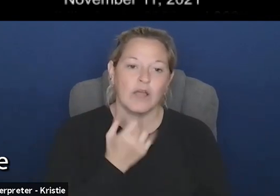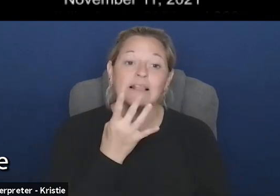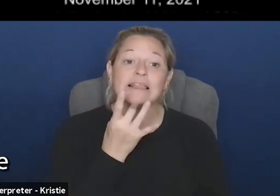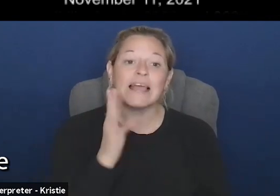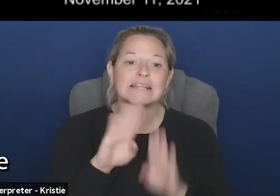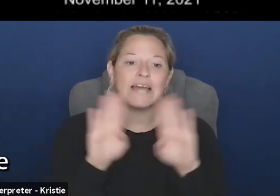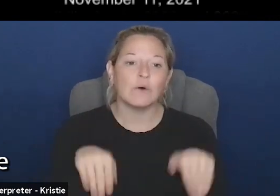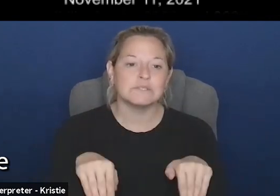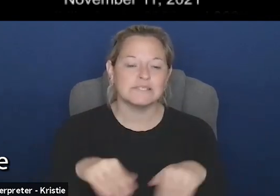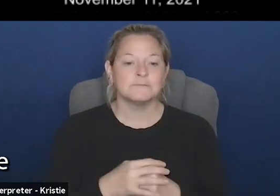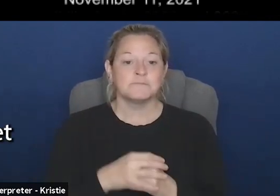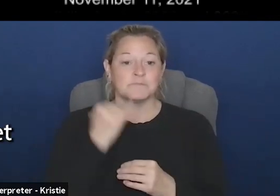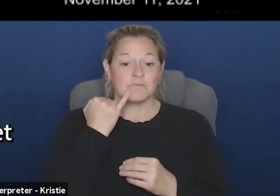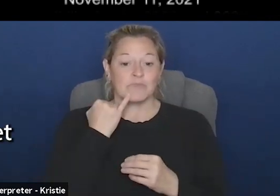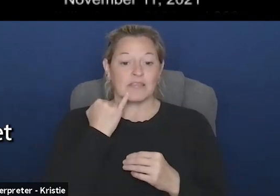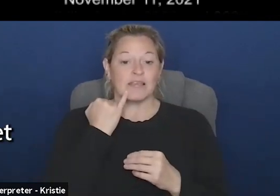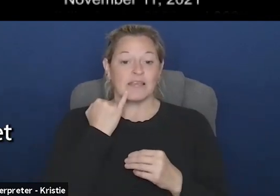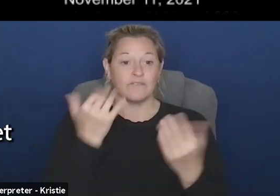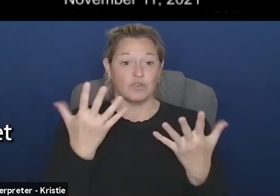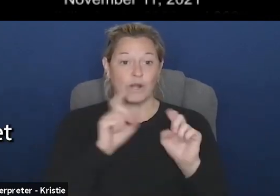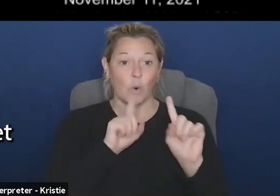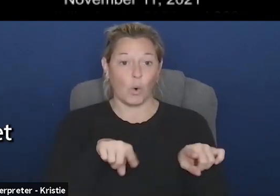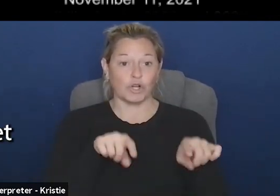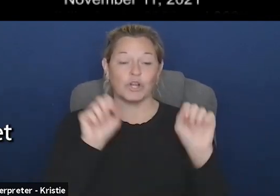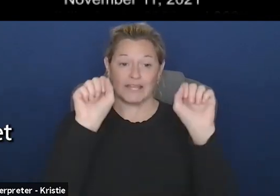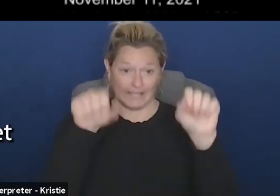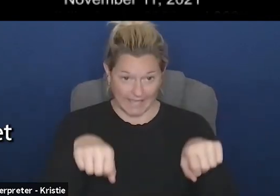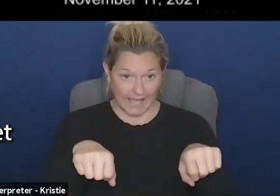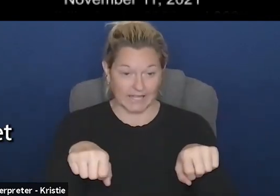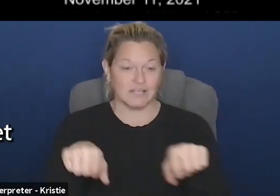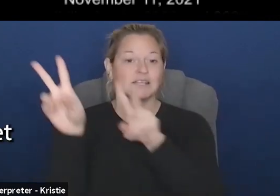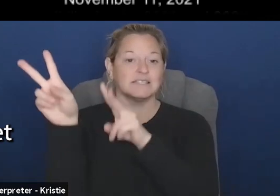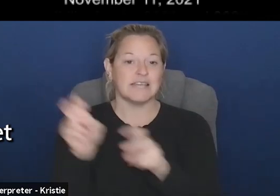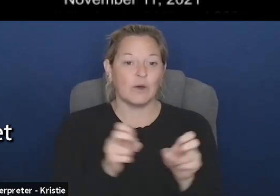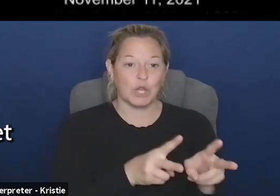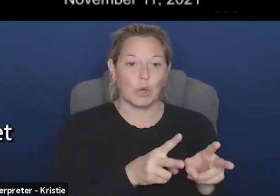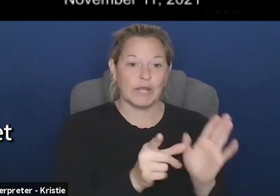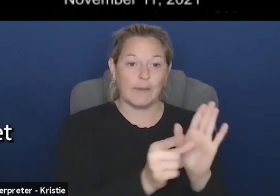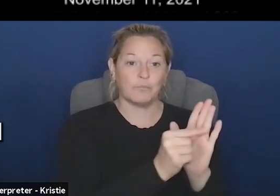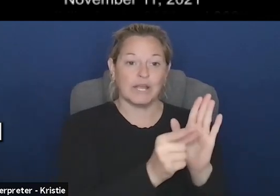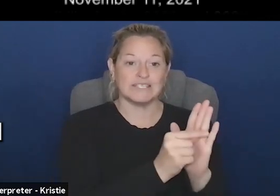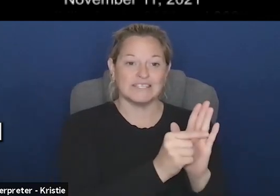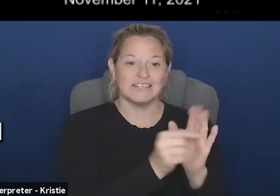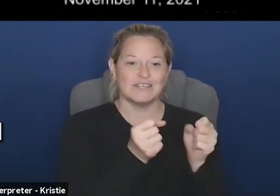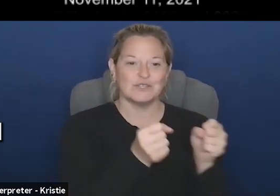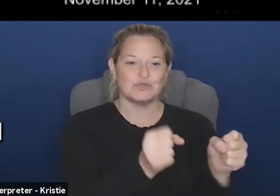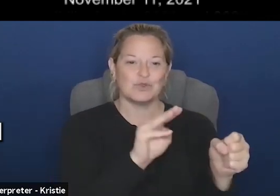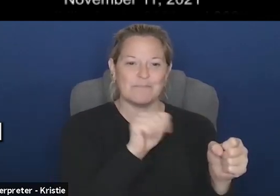use their TMAP website and can download and print out a street map of anywhere you want. And